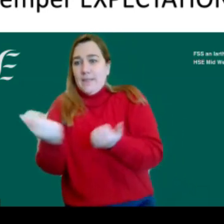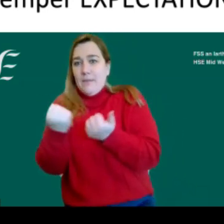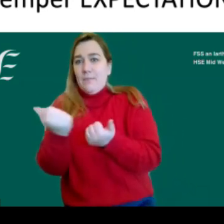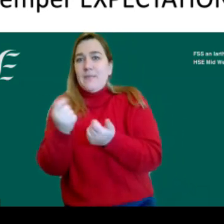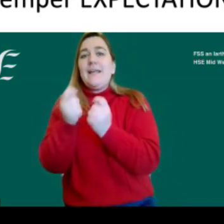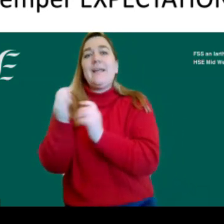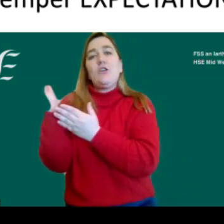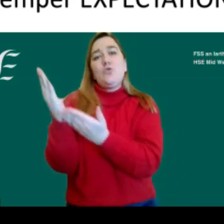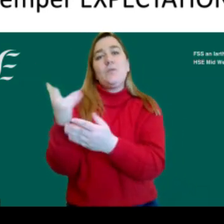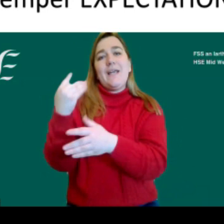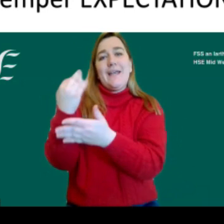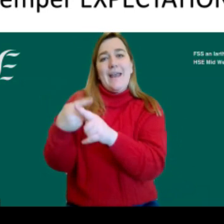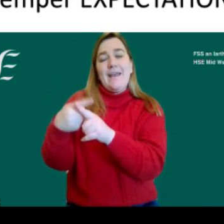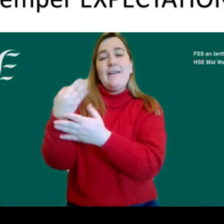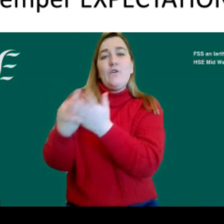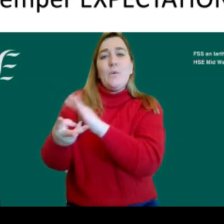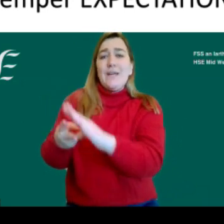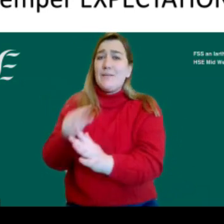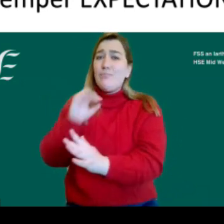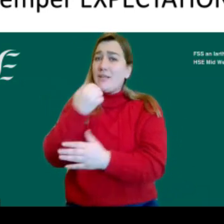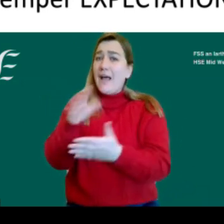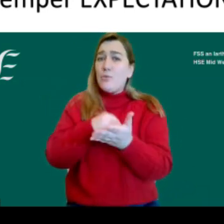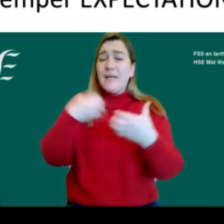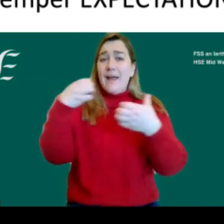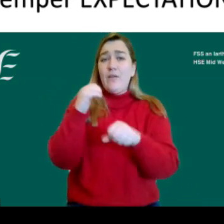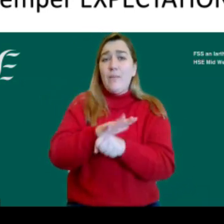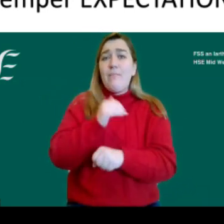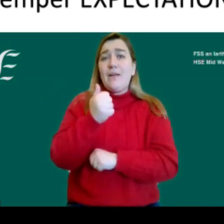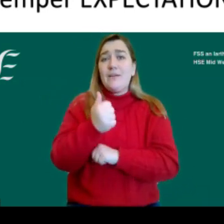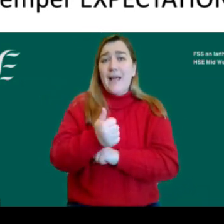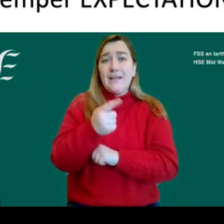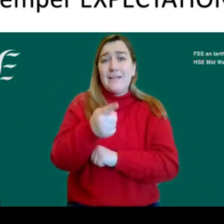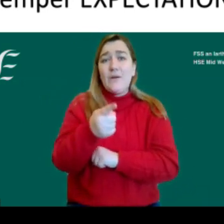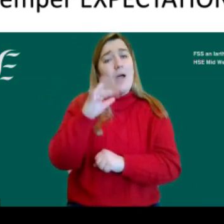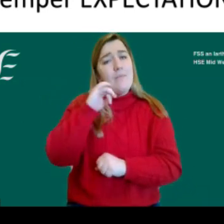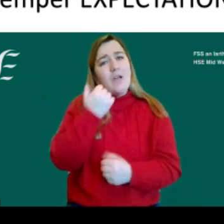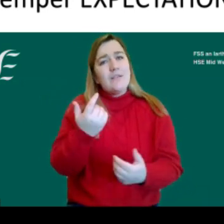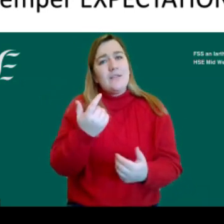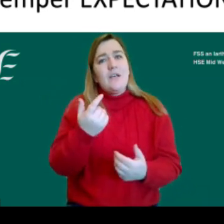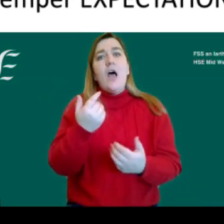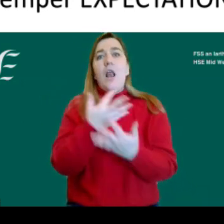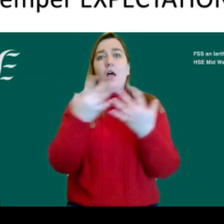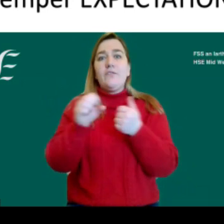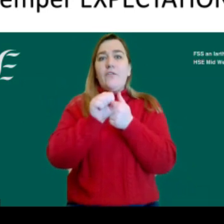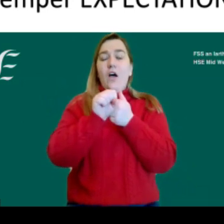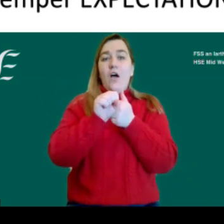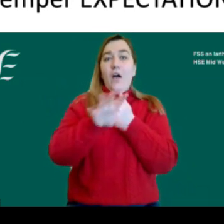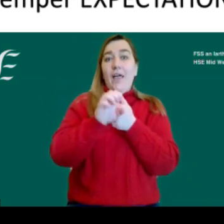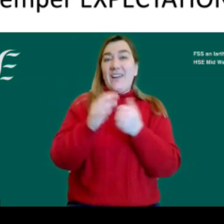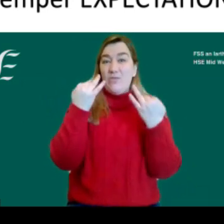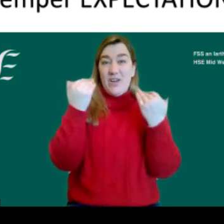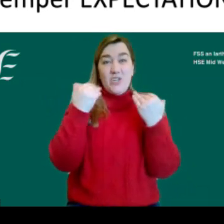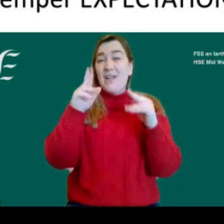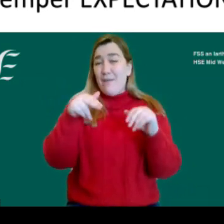toxic positivity online. We've talked about the breast tenderness, and then just to remember that the stuff that goes through the skin, the estrogen that you absorb through the skin, the